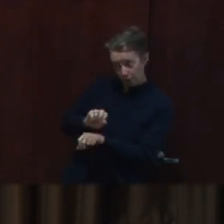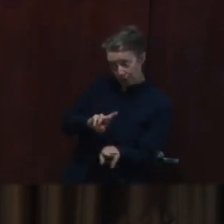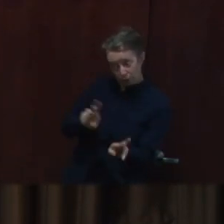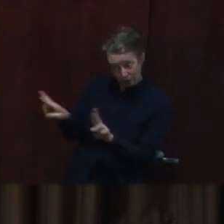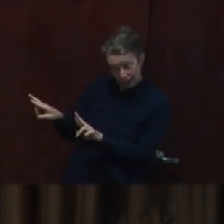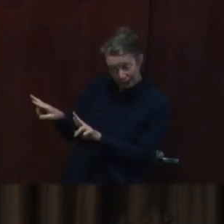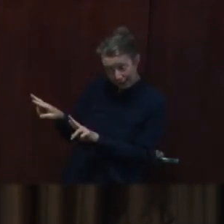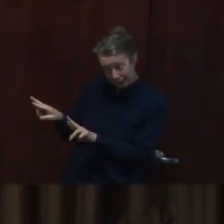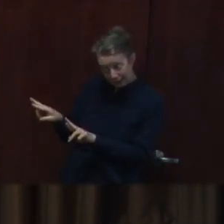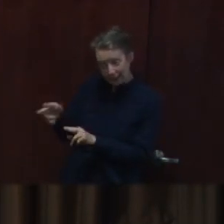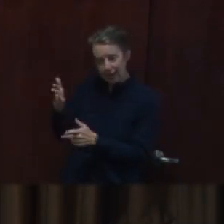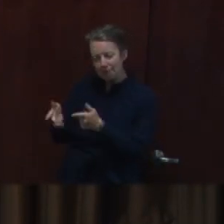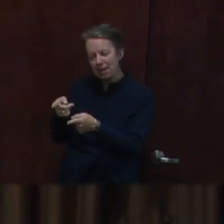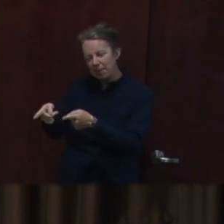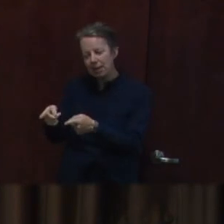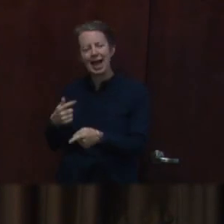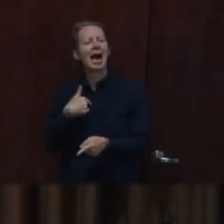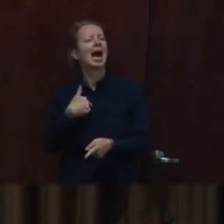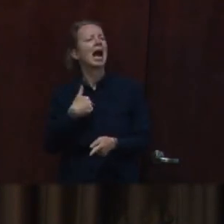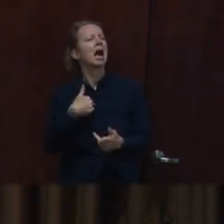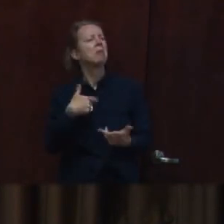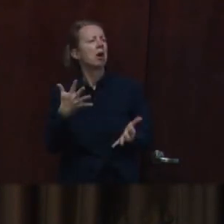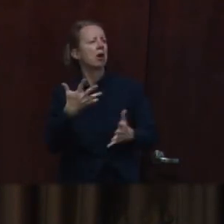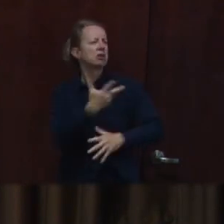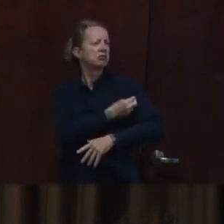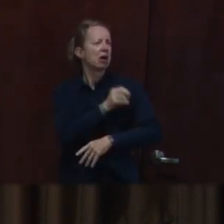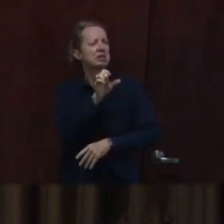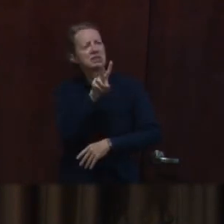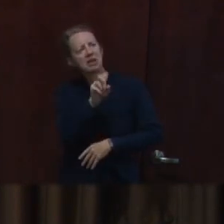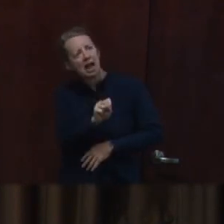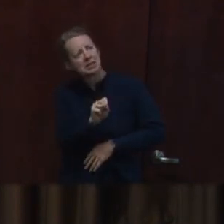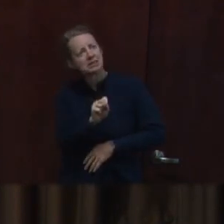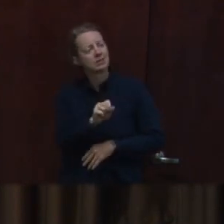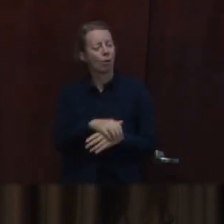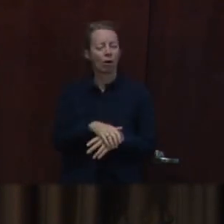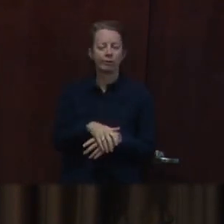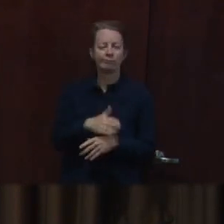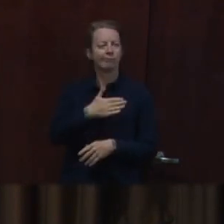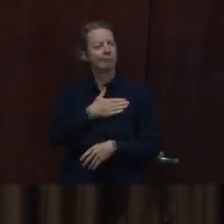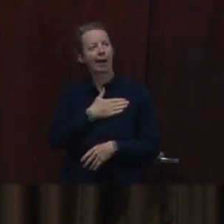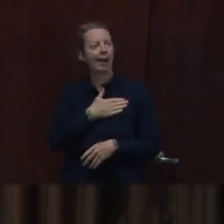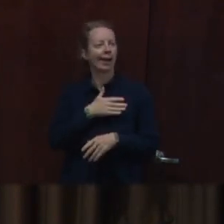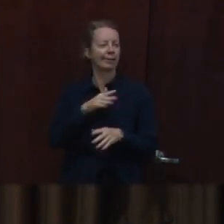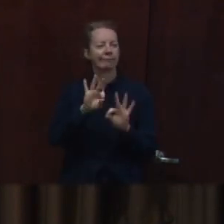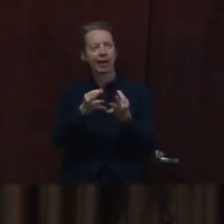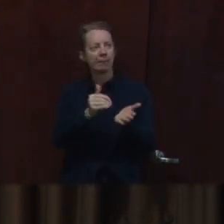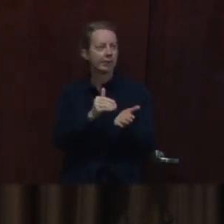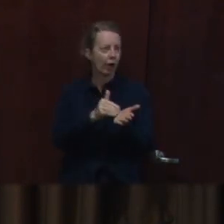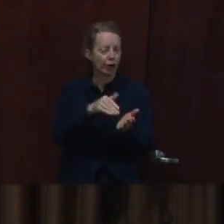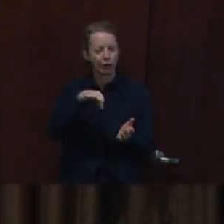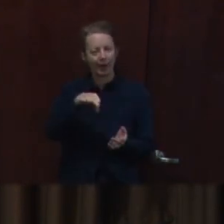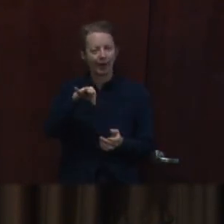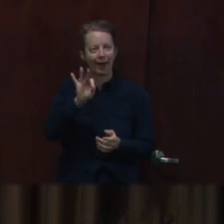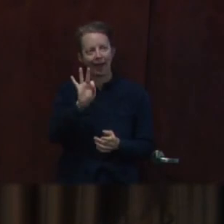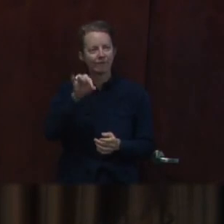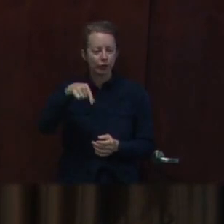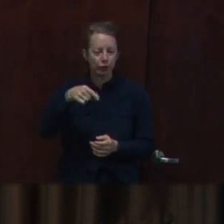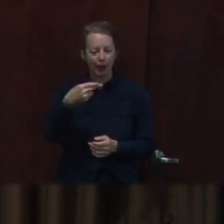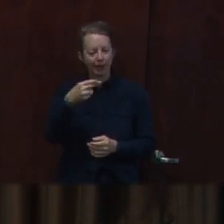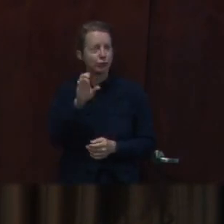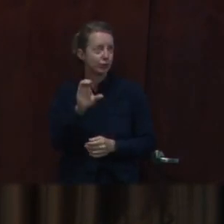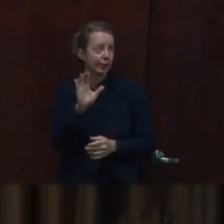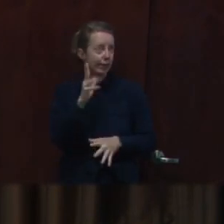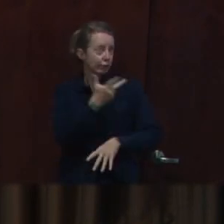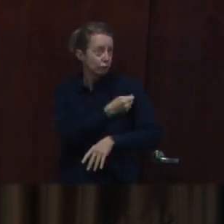as other providers get on board, oh, I'm getting mine at CVS, or I'm getting mine with my FQHC. And we'll just mark through,